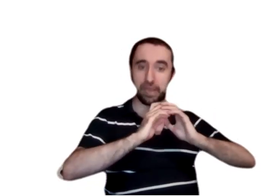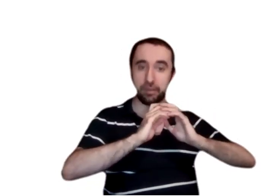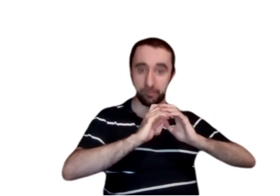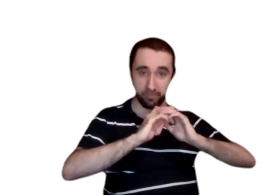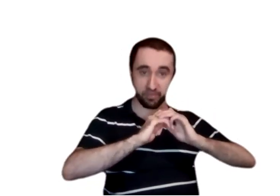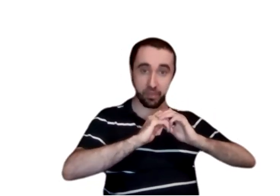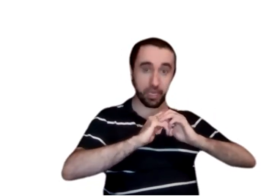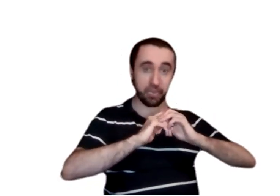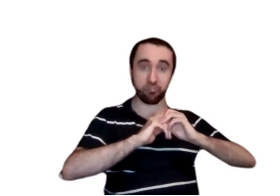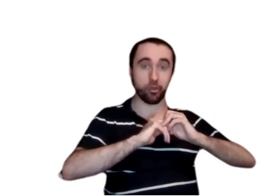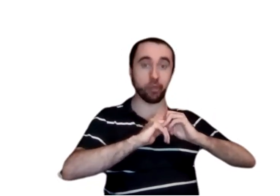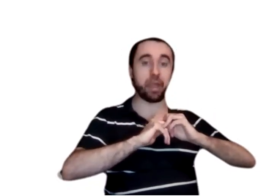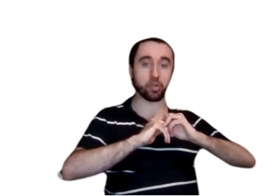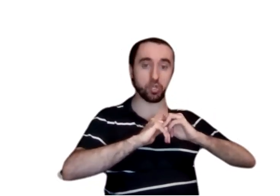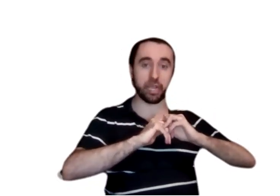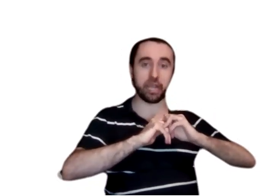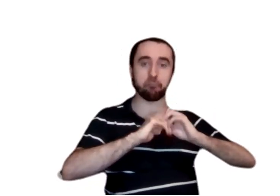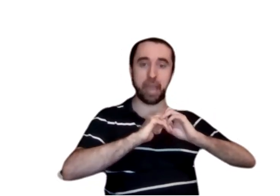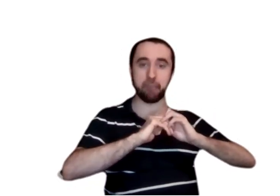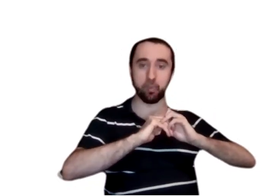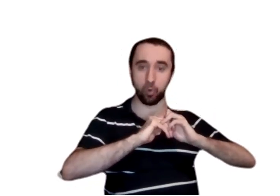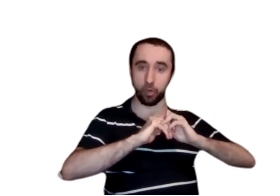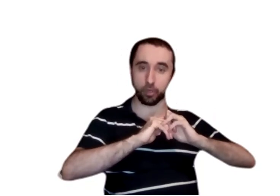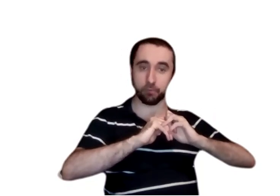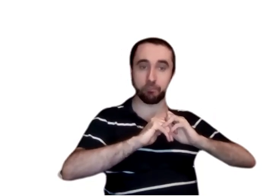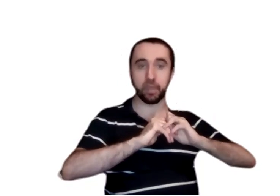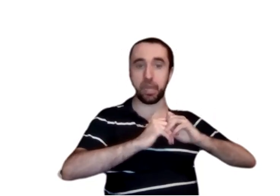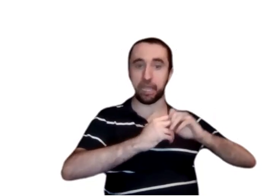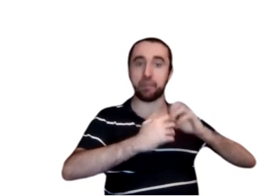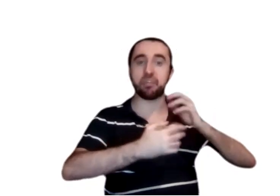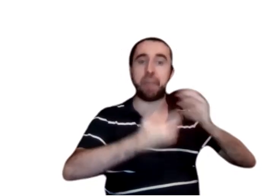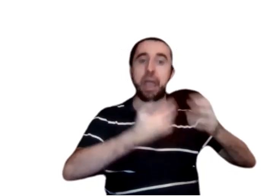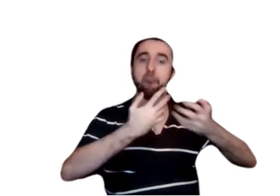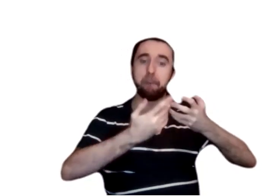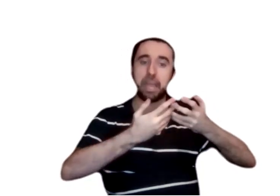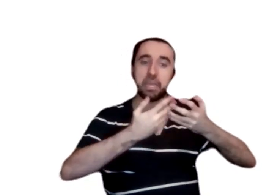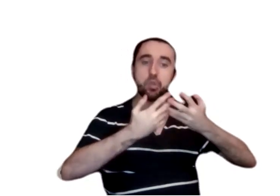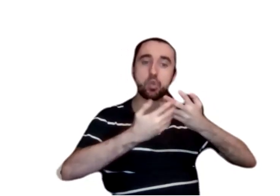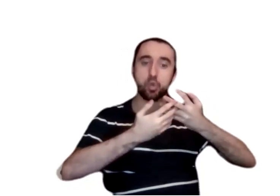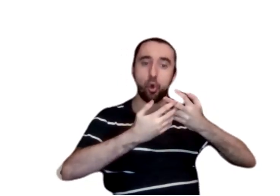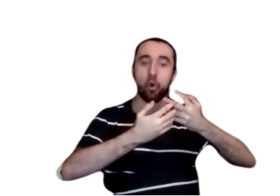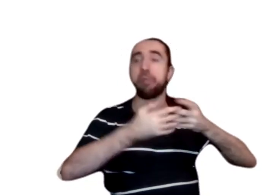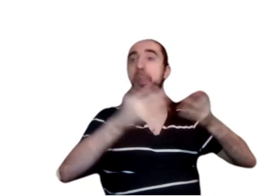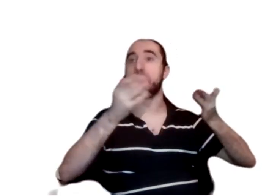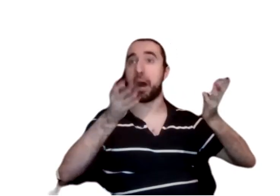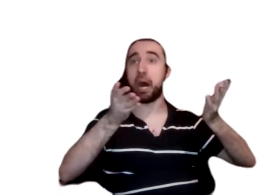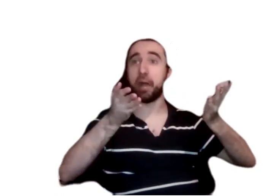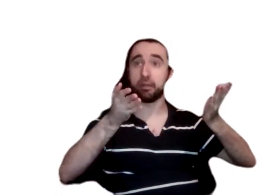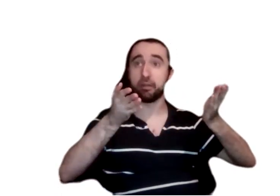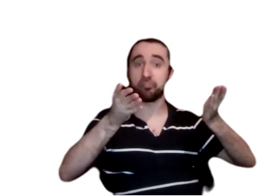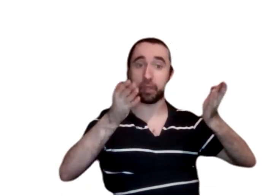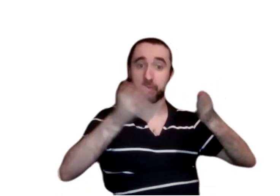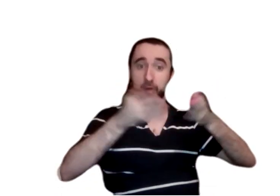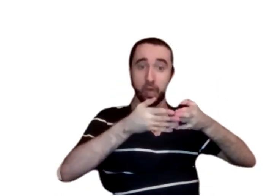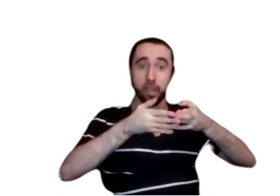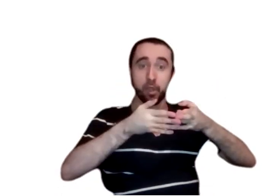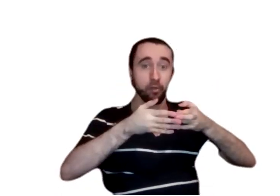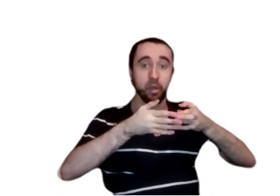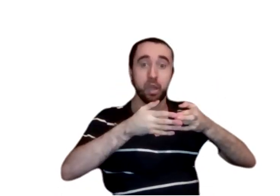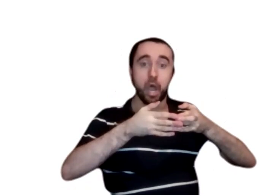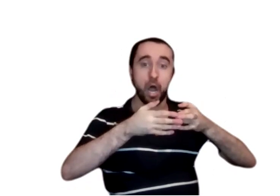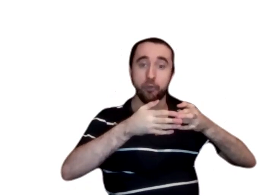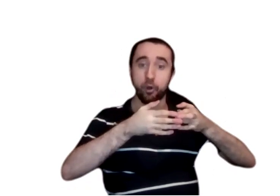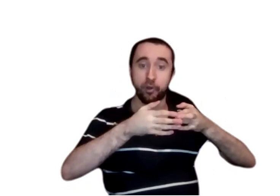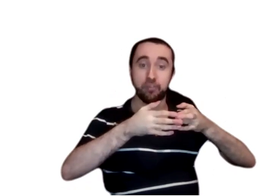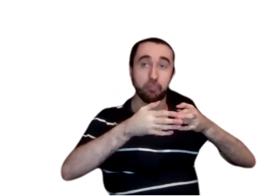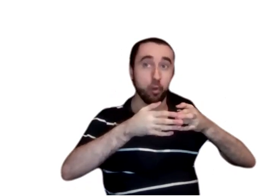Auditing vendors is not about creating paperwork. It is about making sure that the partners we rely